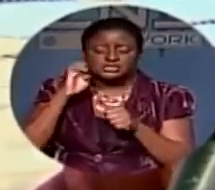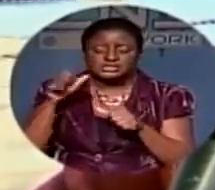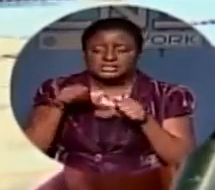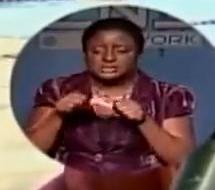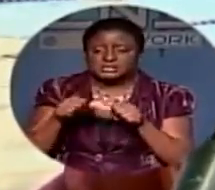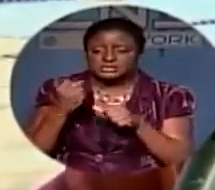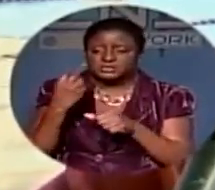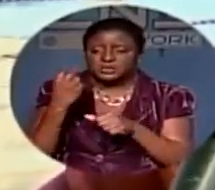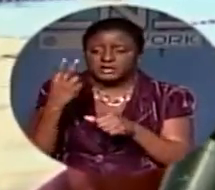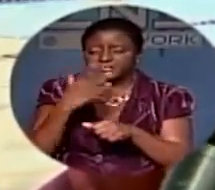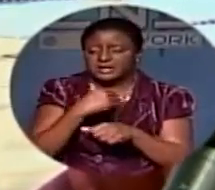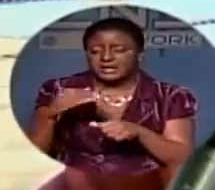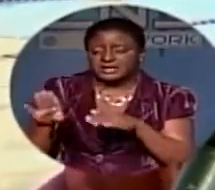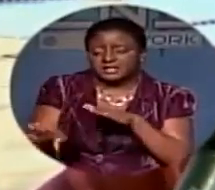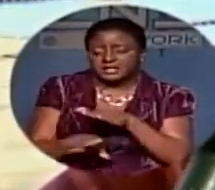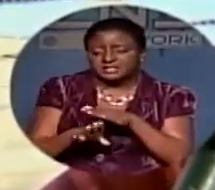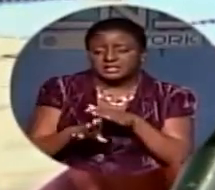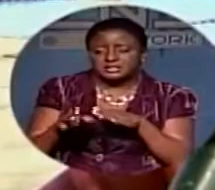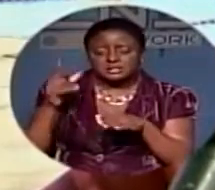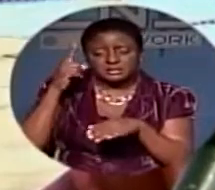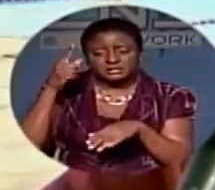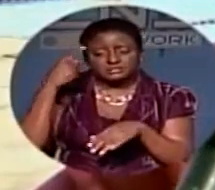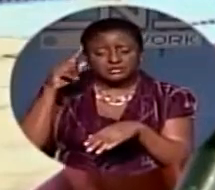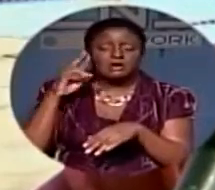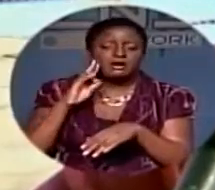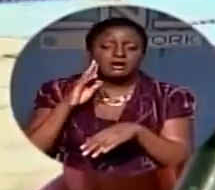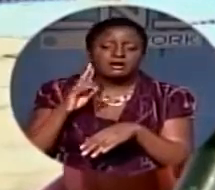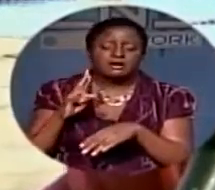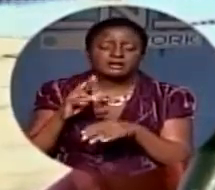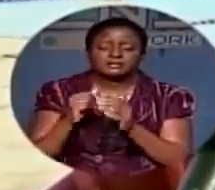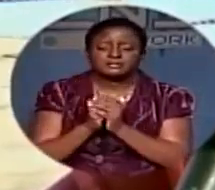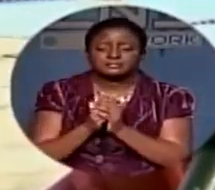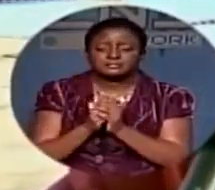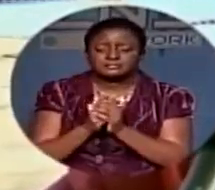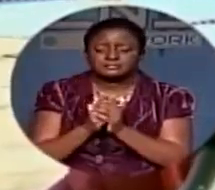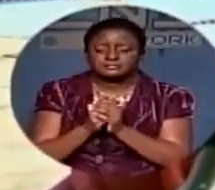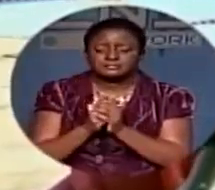You got Clement Bowe in the 12 and under who stays down and won a couple medals and is going to be there again this year.